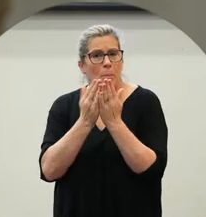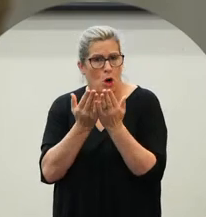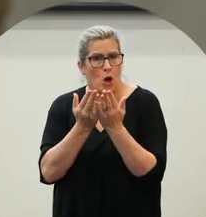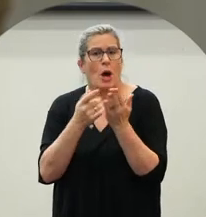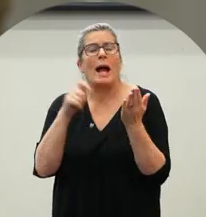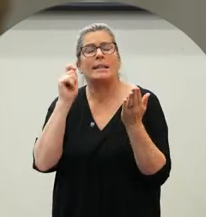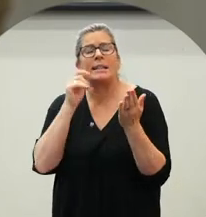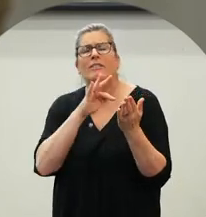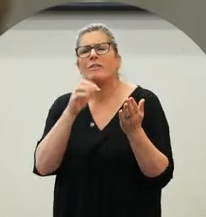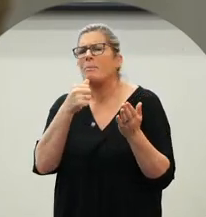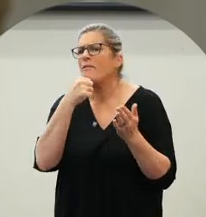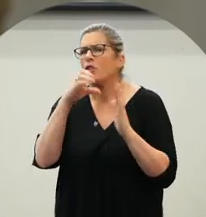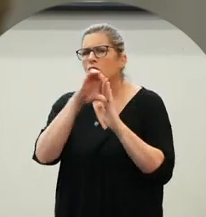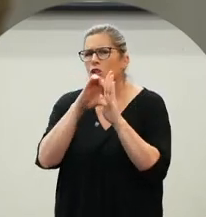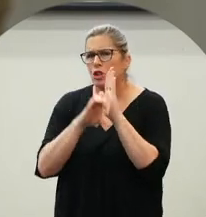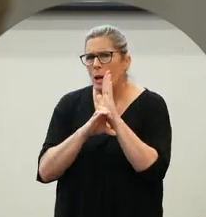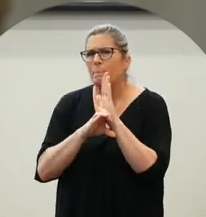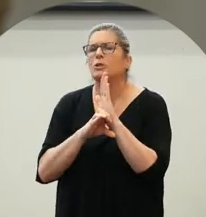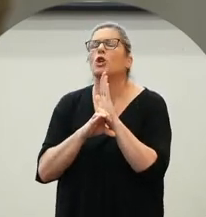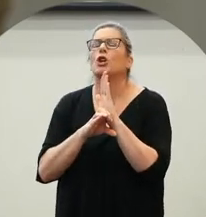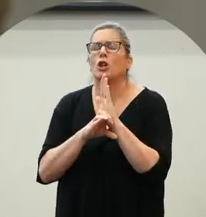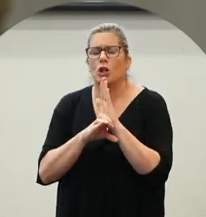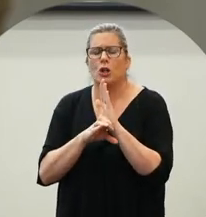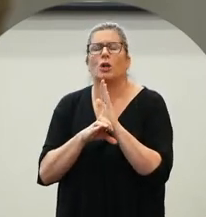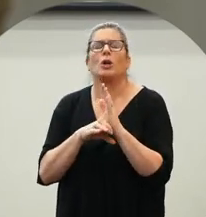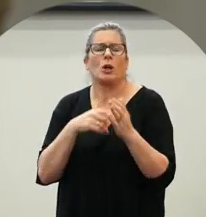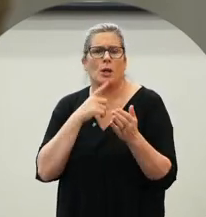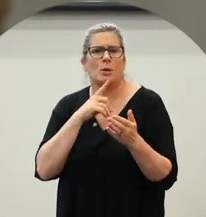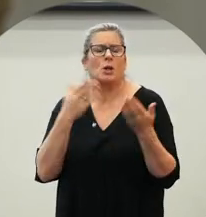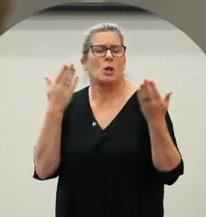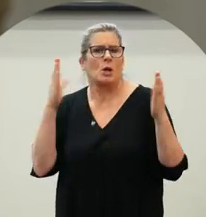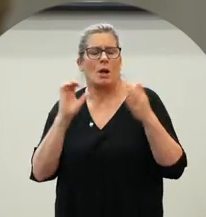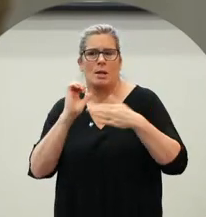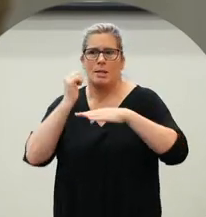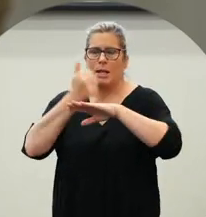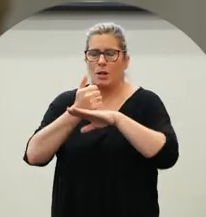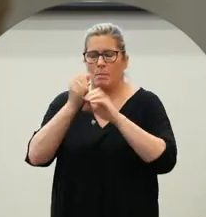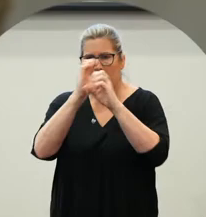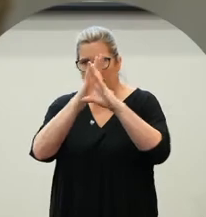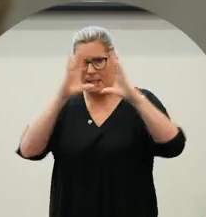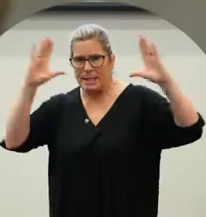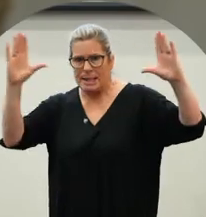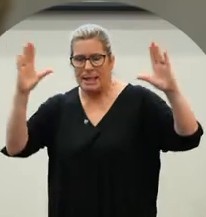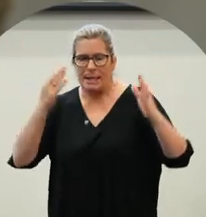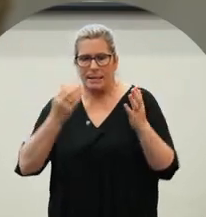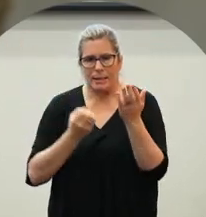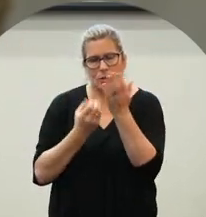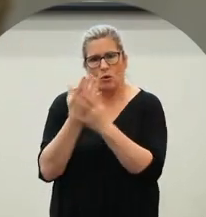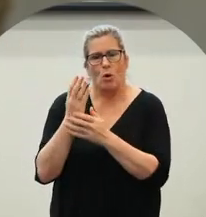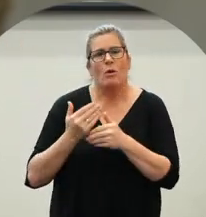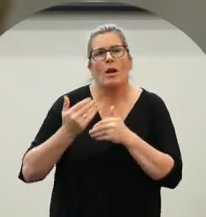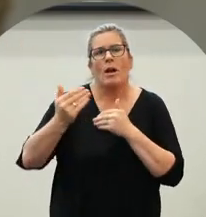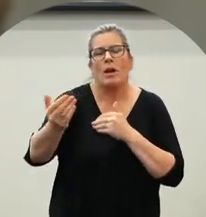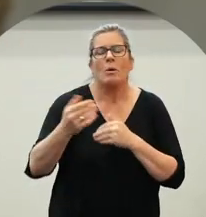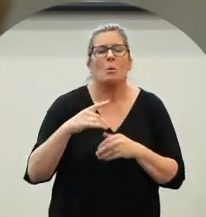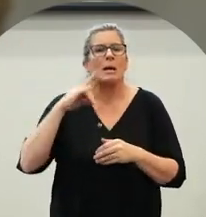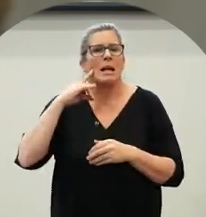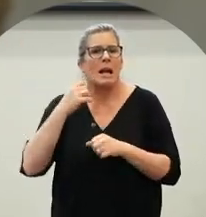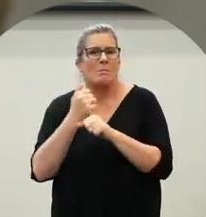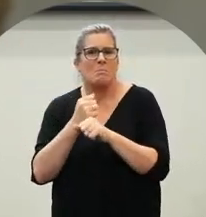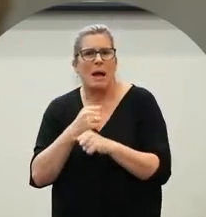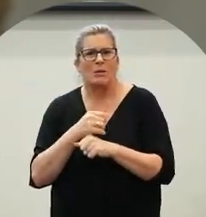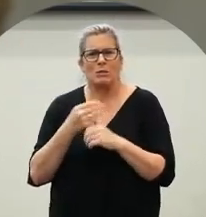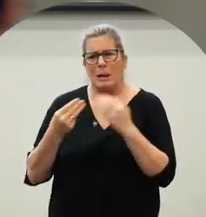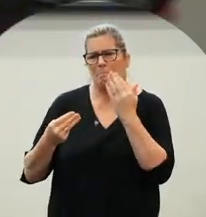from the first chapter, but it kind of paints the scene, because we hear the cliche of the